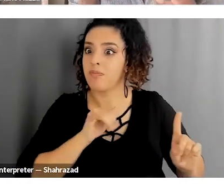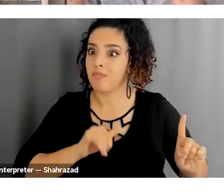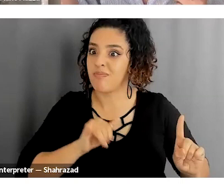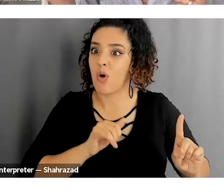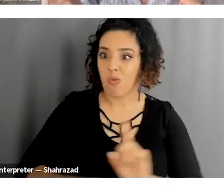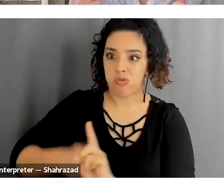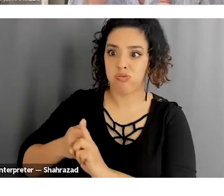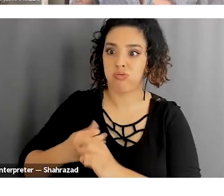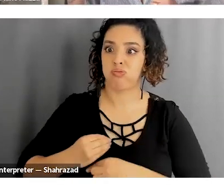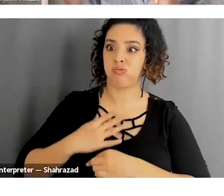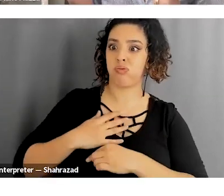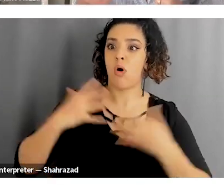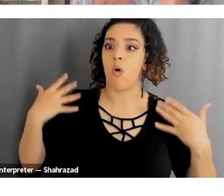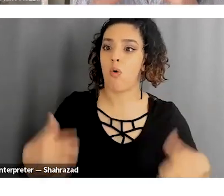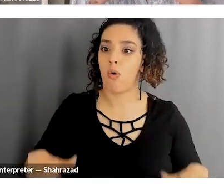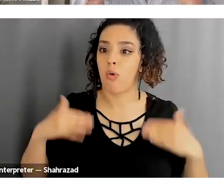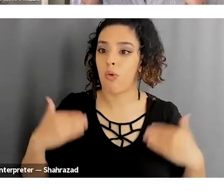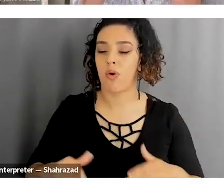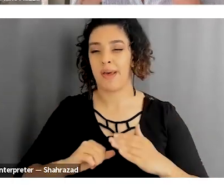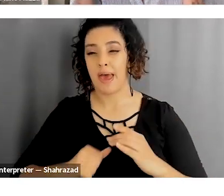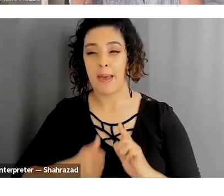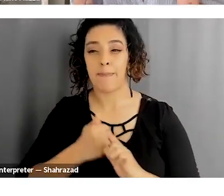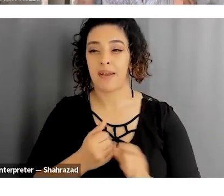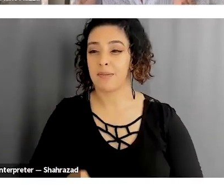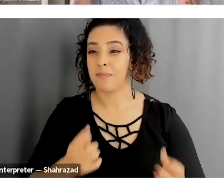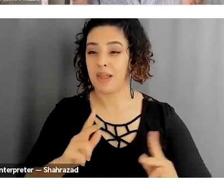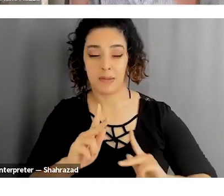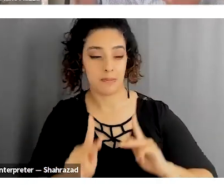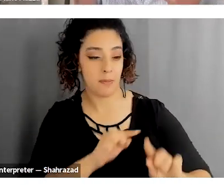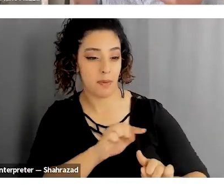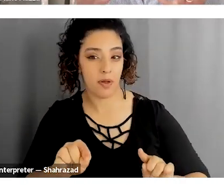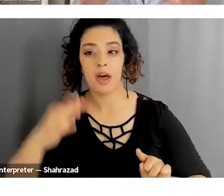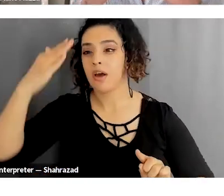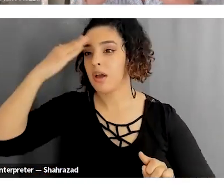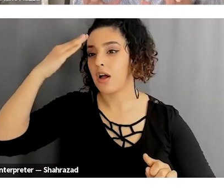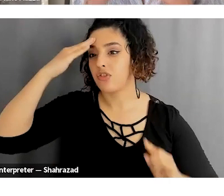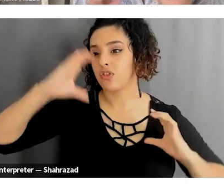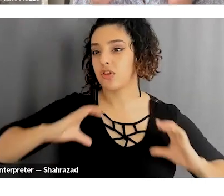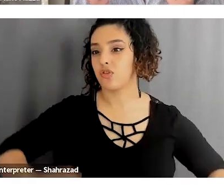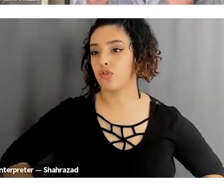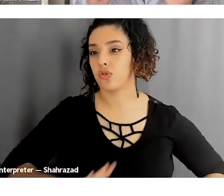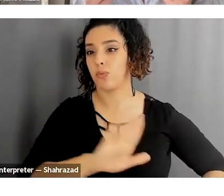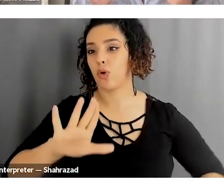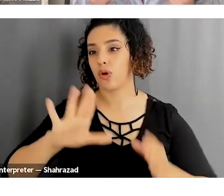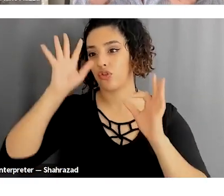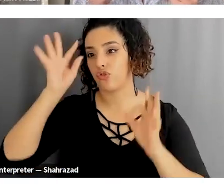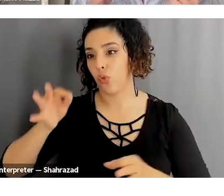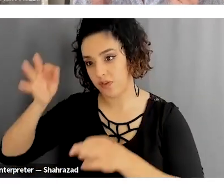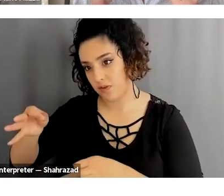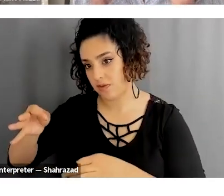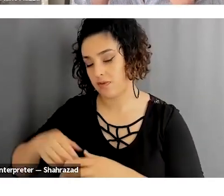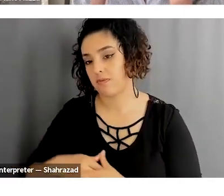to inspire and impact like conscious consumer choices. So I really think that it's really important